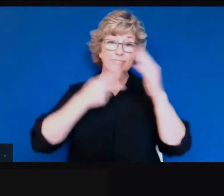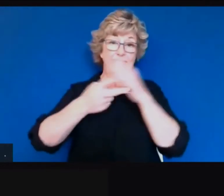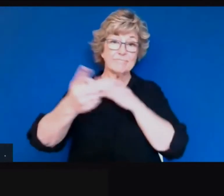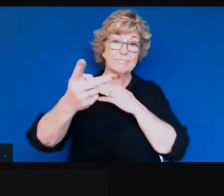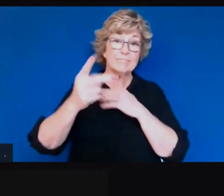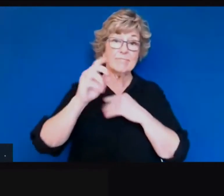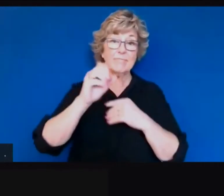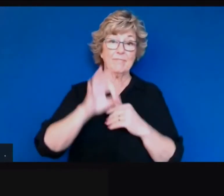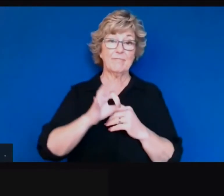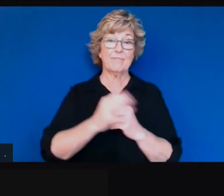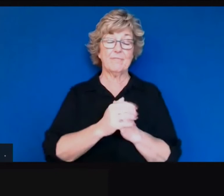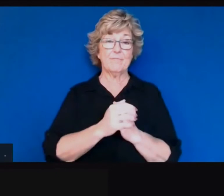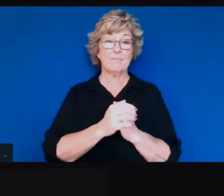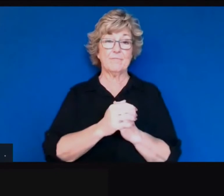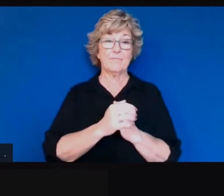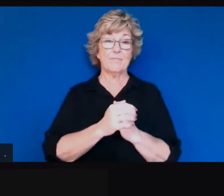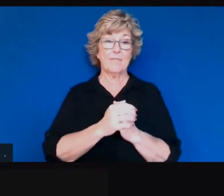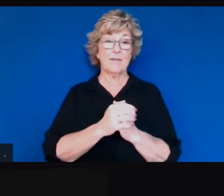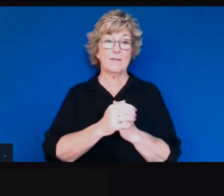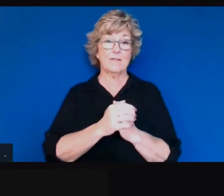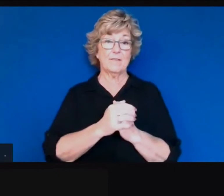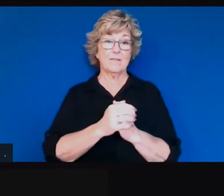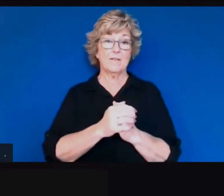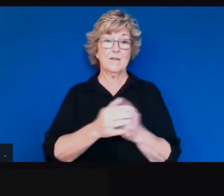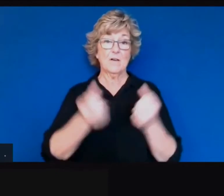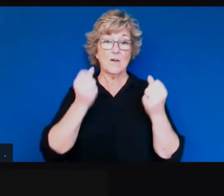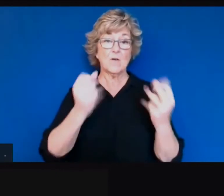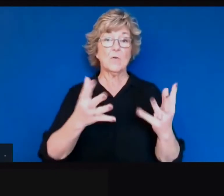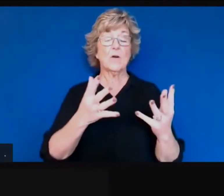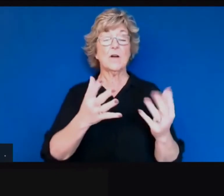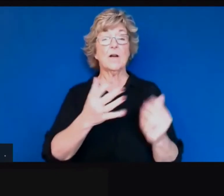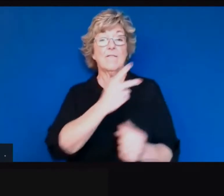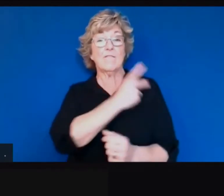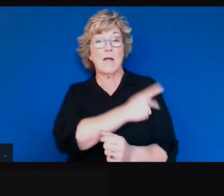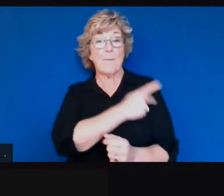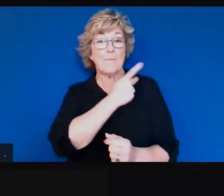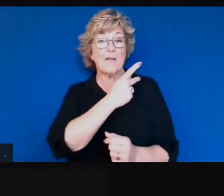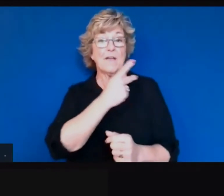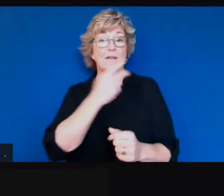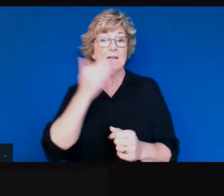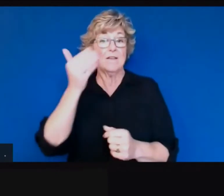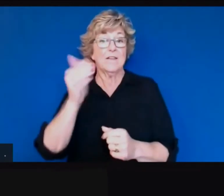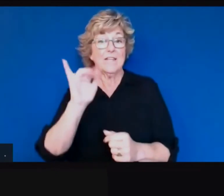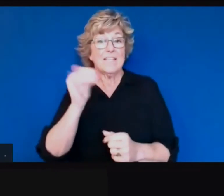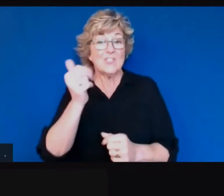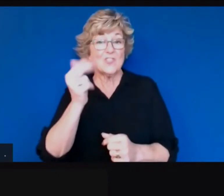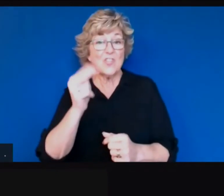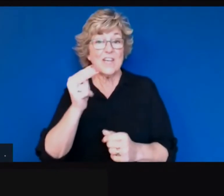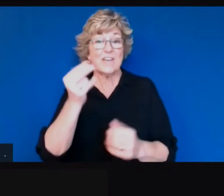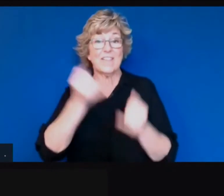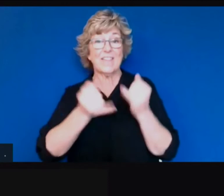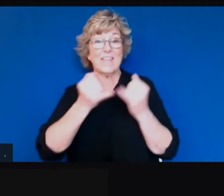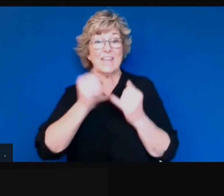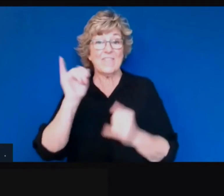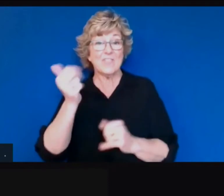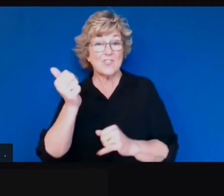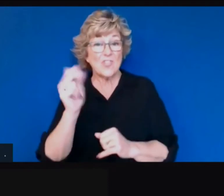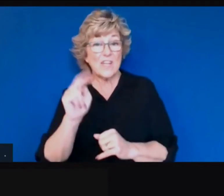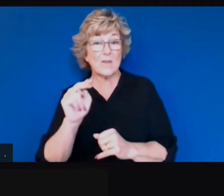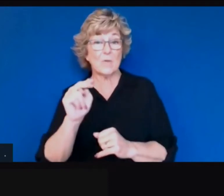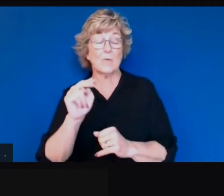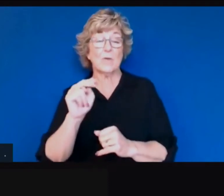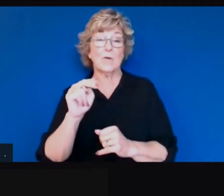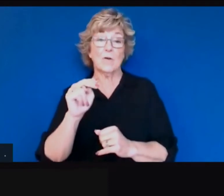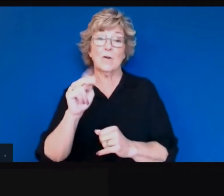of quite a few patients in our hospitals down the road in January, towards the end of January, that